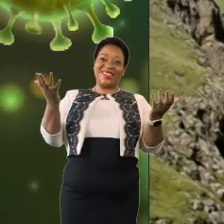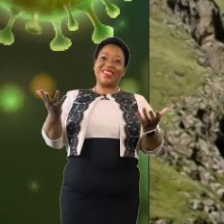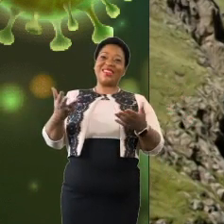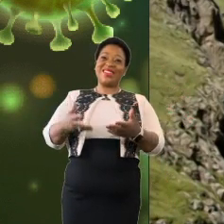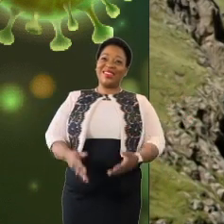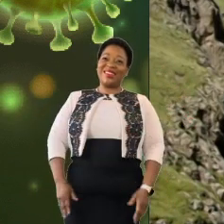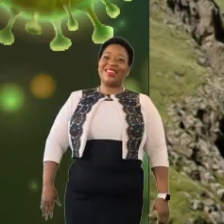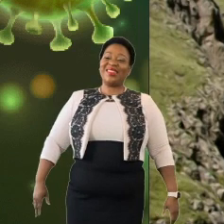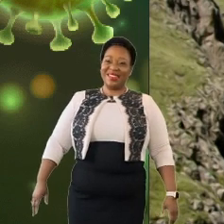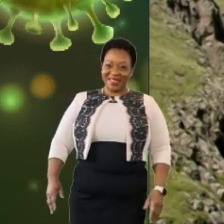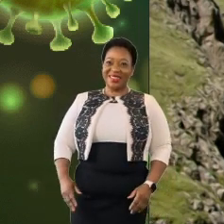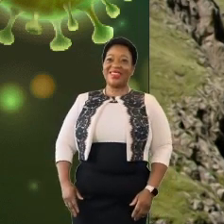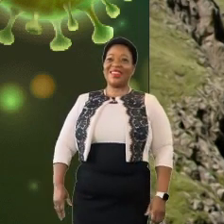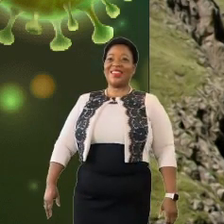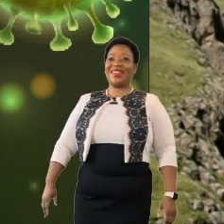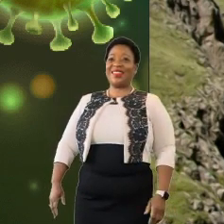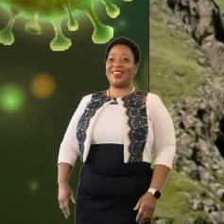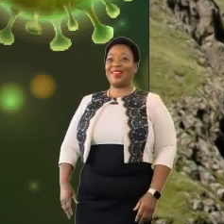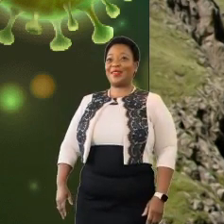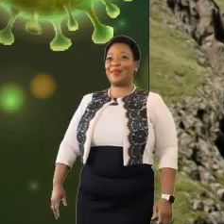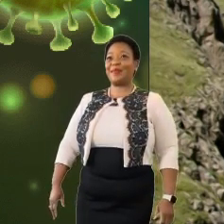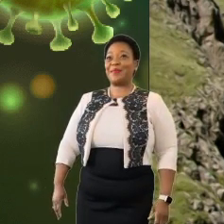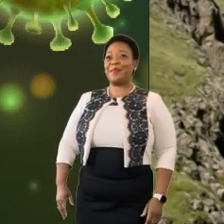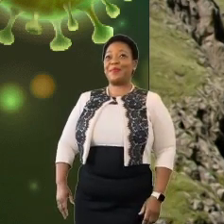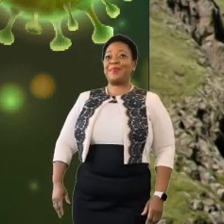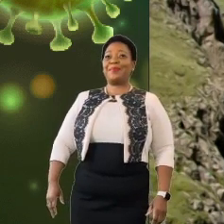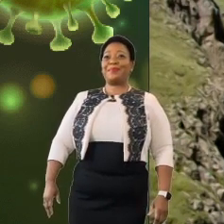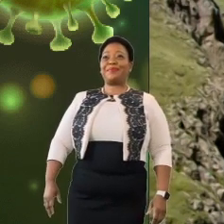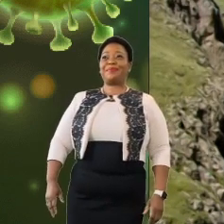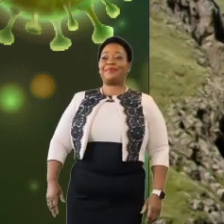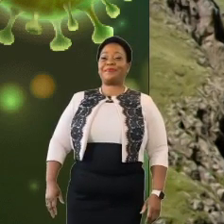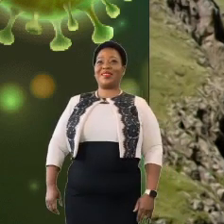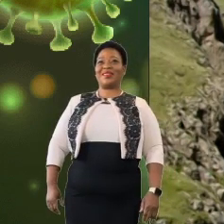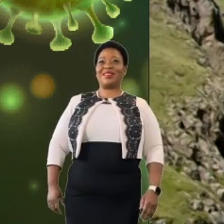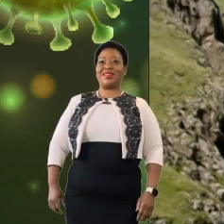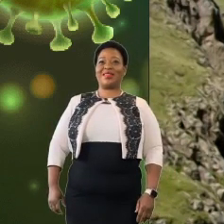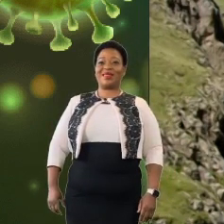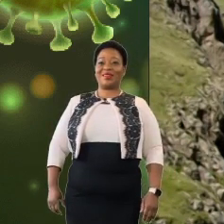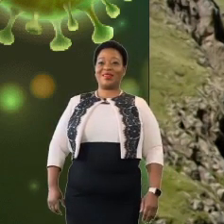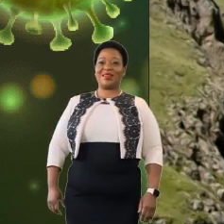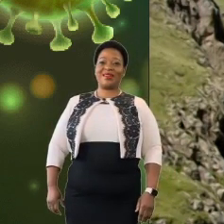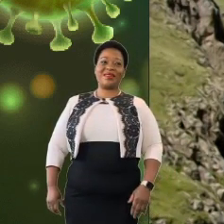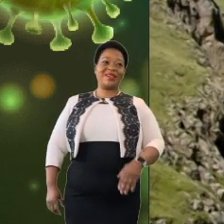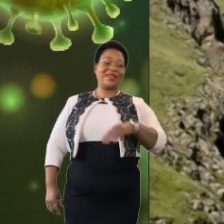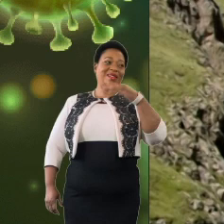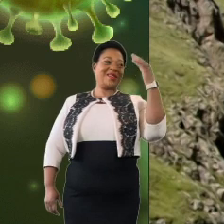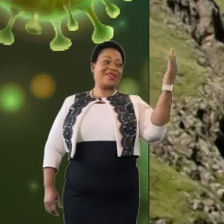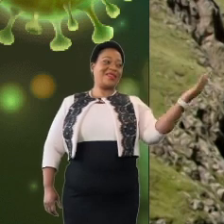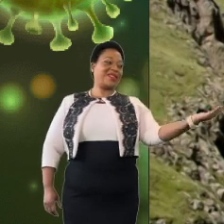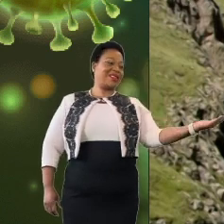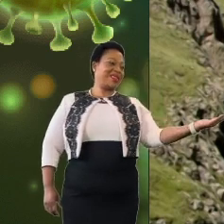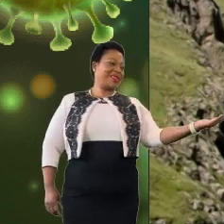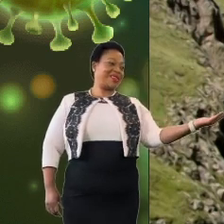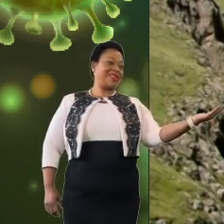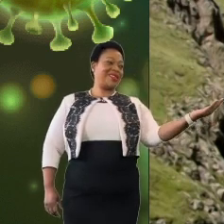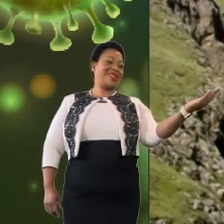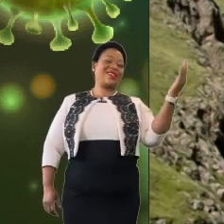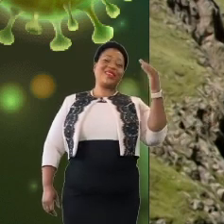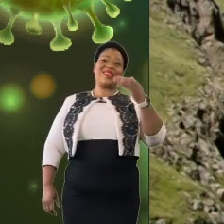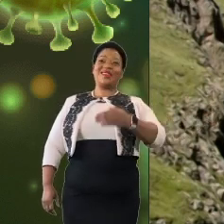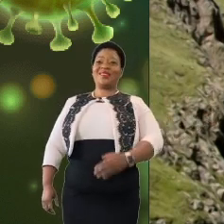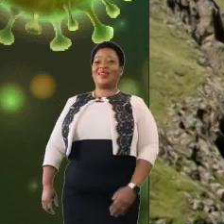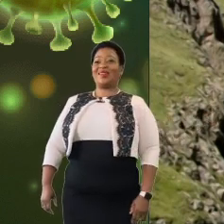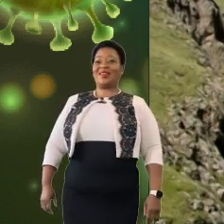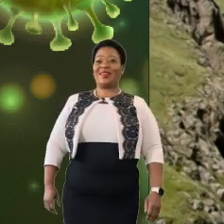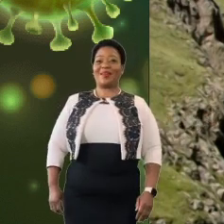put something together just to get pen on paper so we can have something that we can get our teeth into, and we'll take discussions from